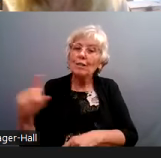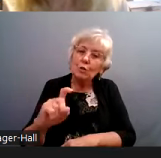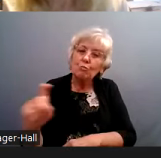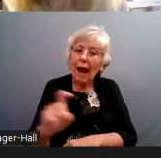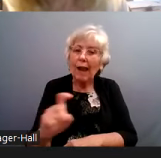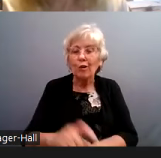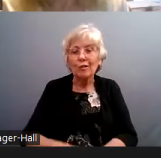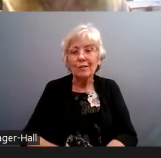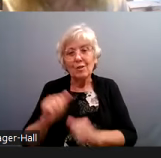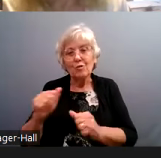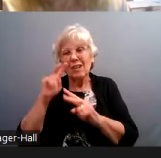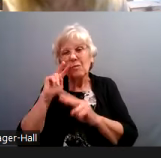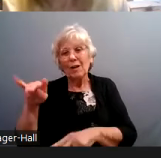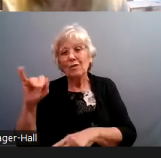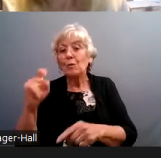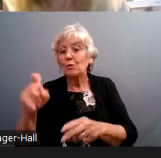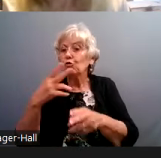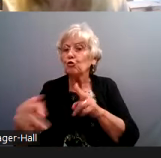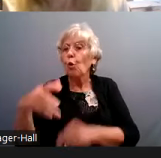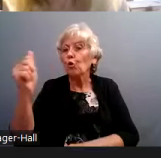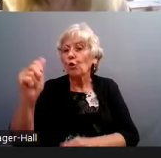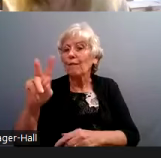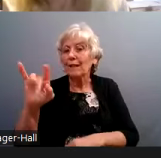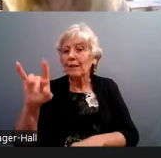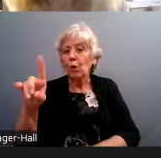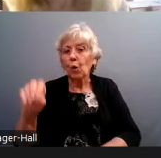one. This one's shorter.